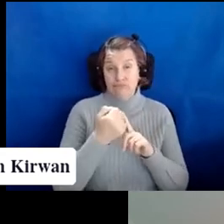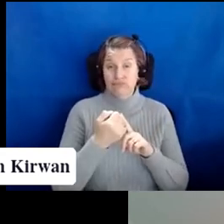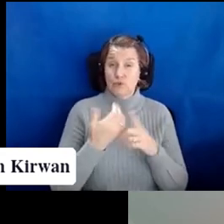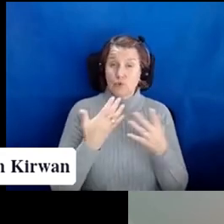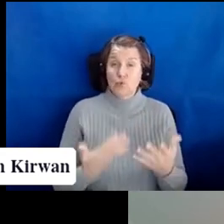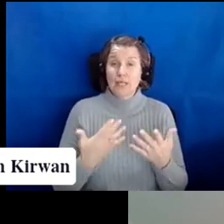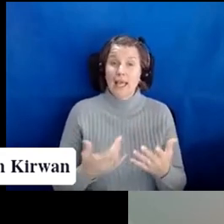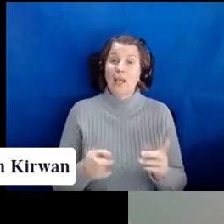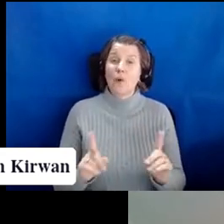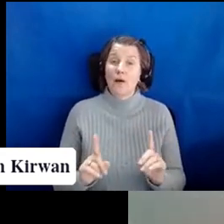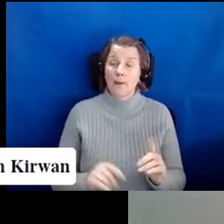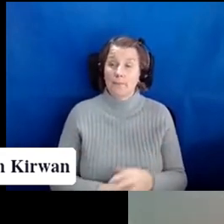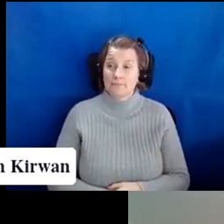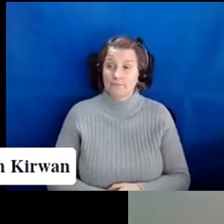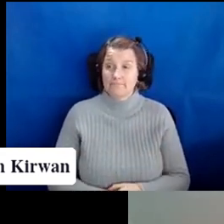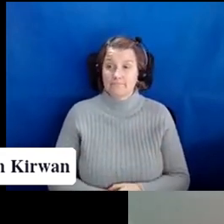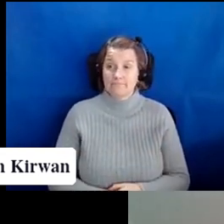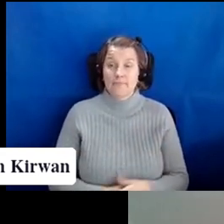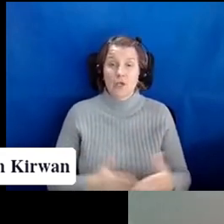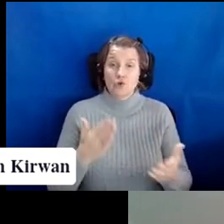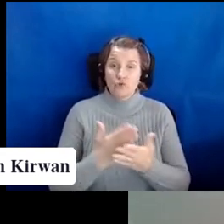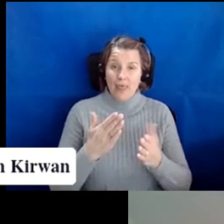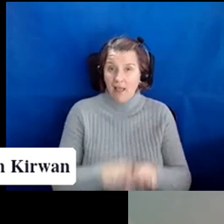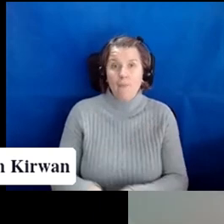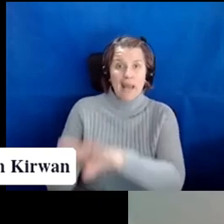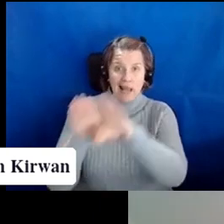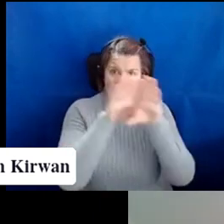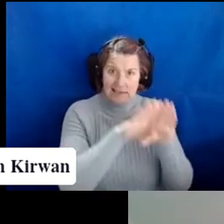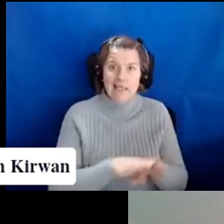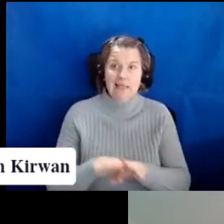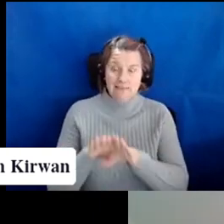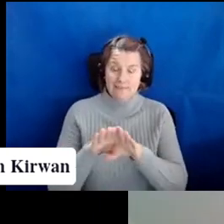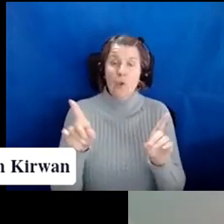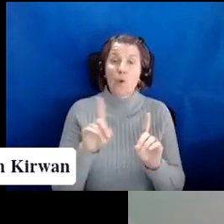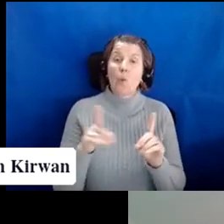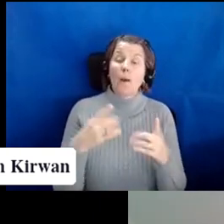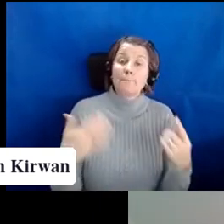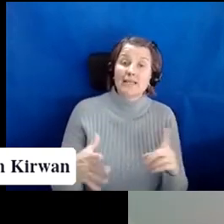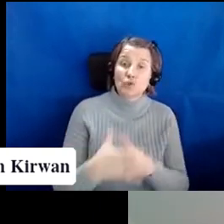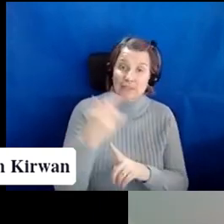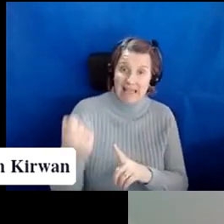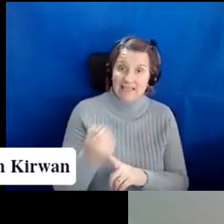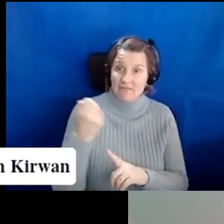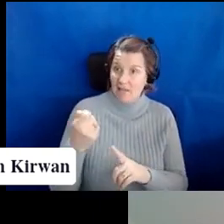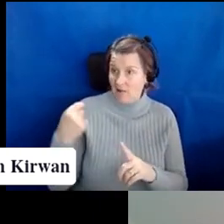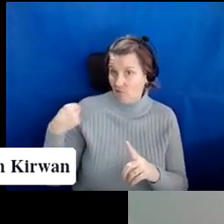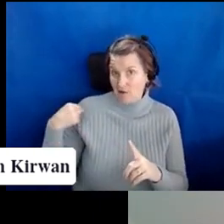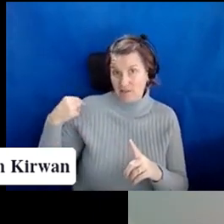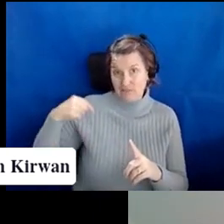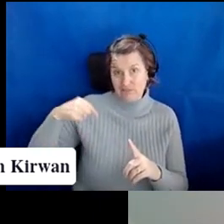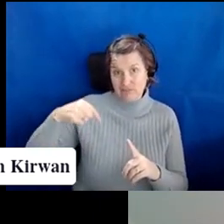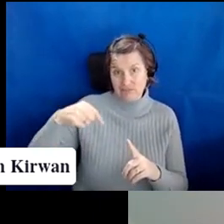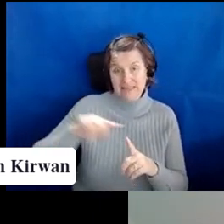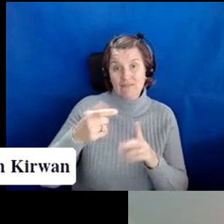that there's some real commonalities between what's been successful across these programs and what's